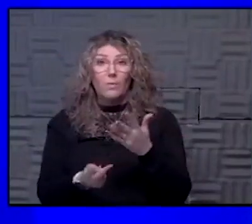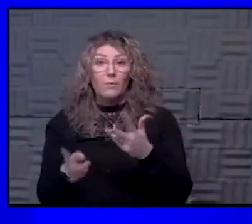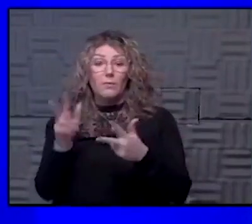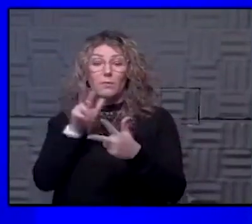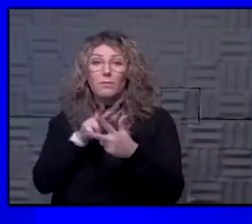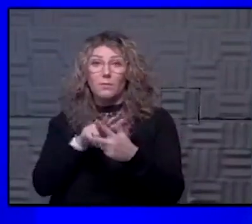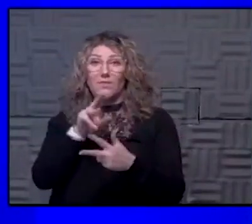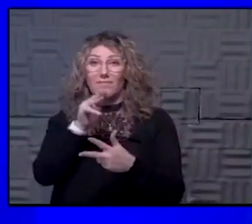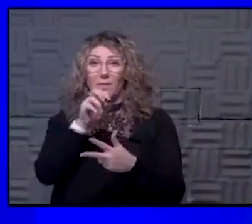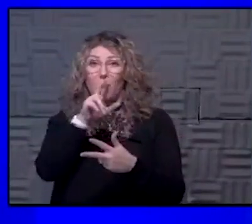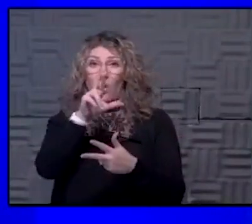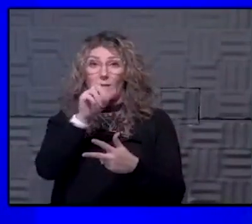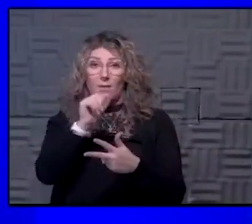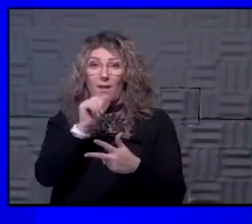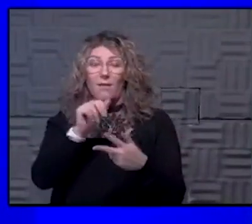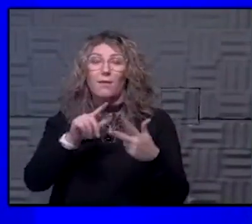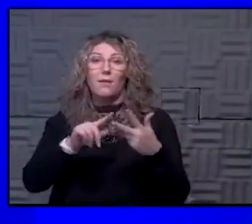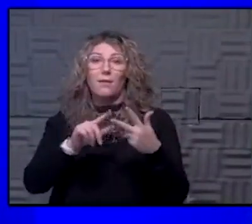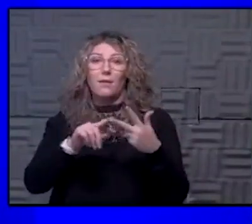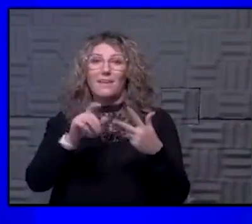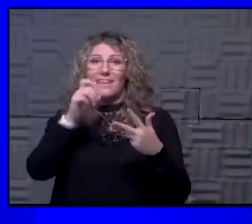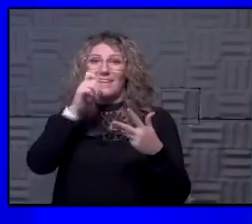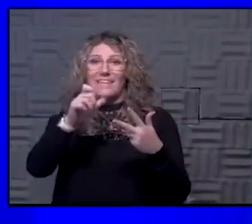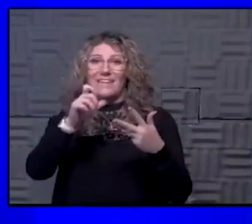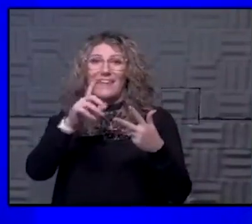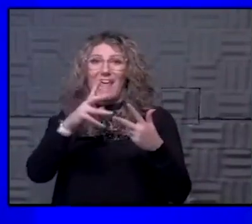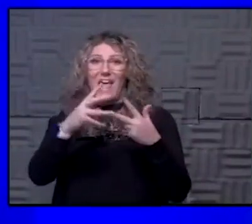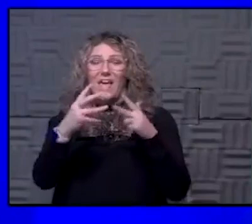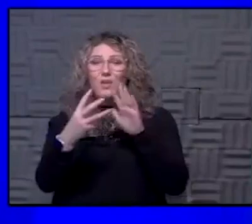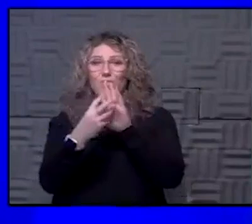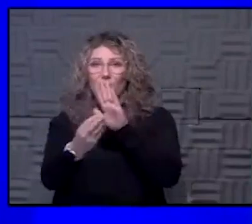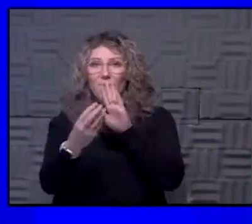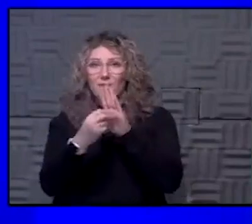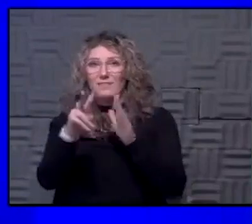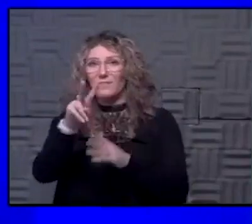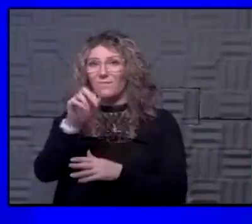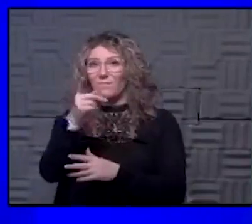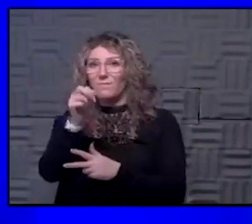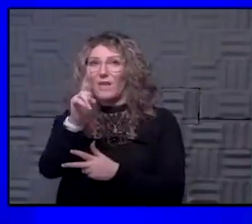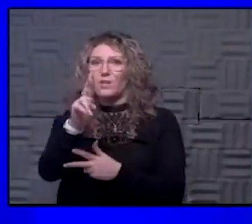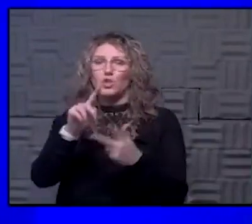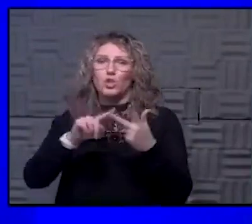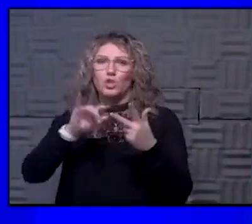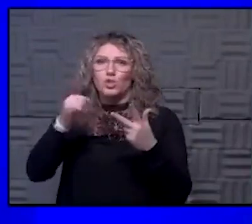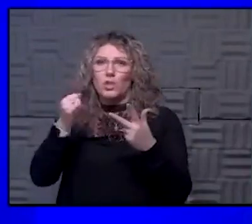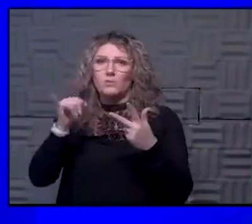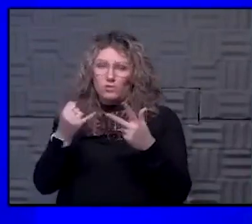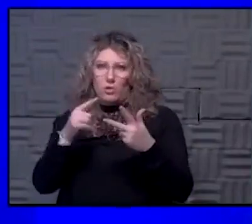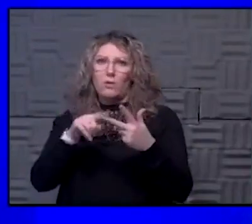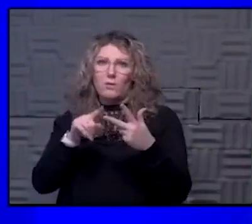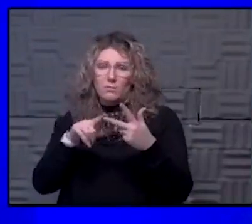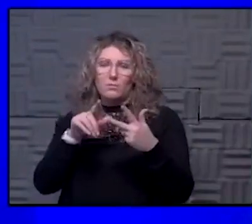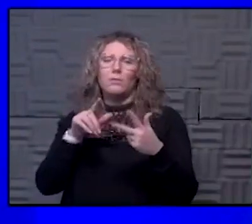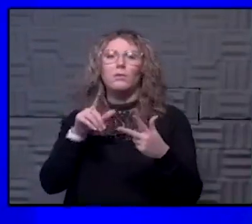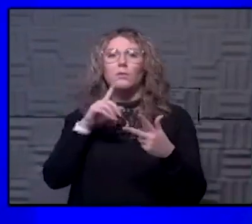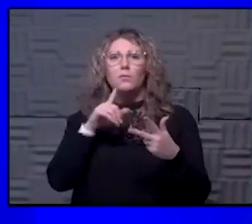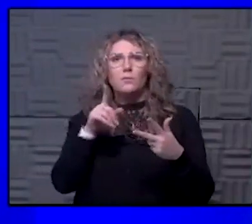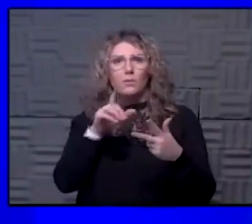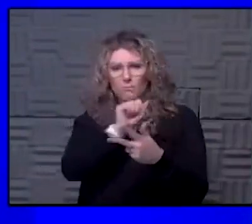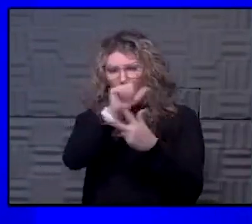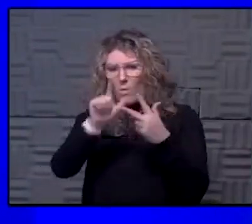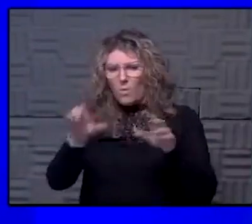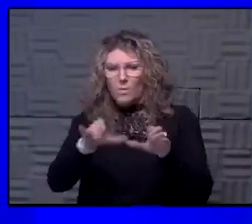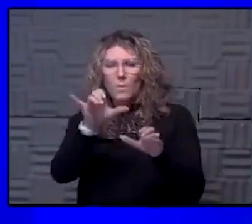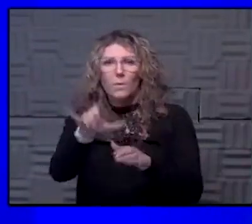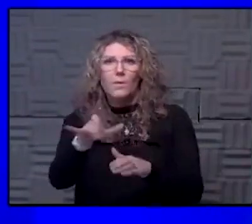the mRNA vaccines and also the non-replicating adenovirus vector vaccine from Johnson & Johnson do that. So I think those are the